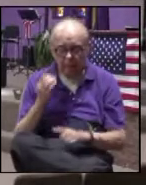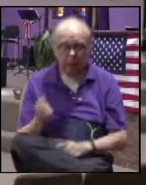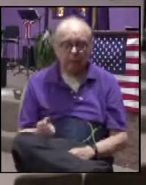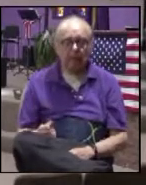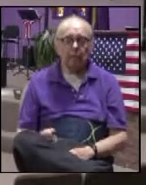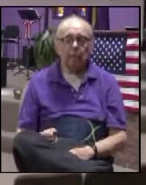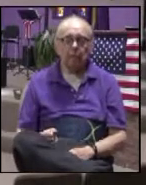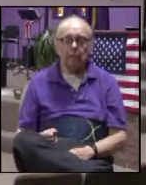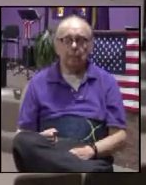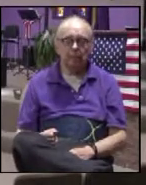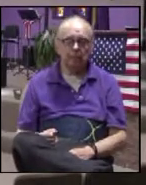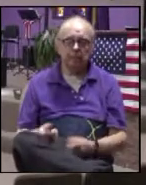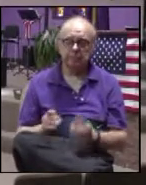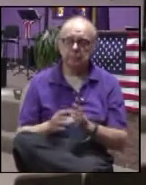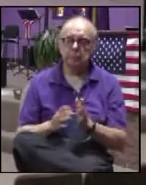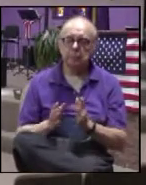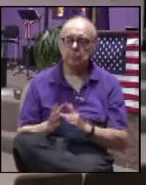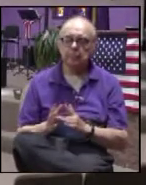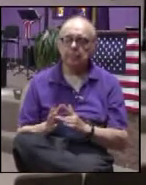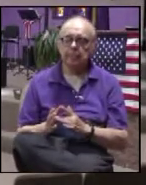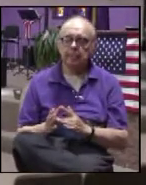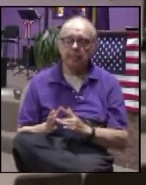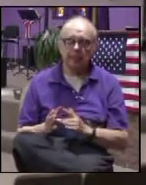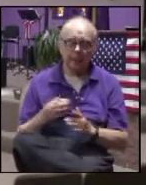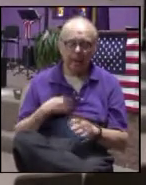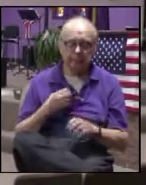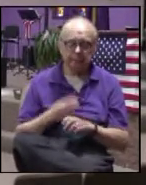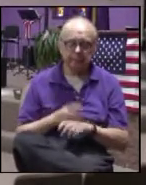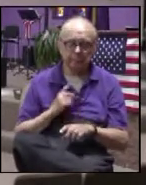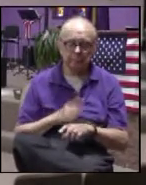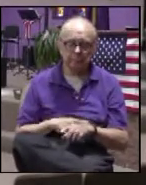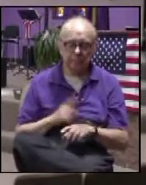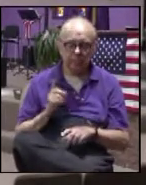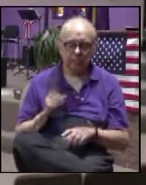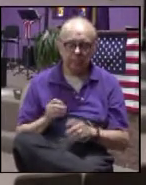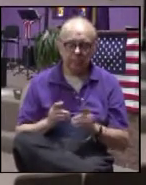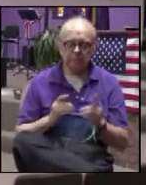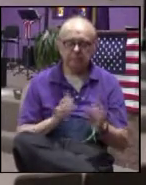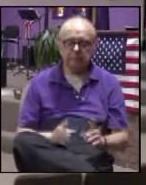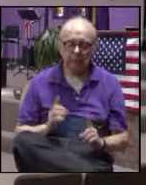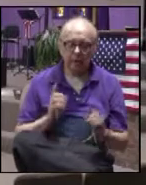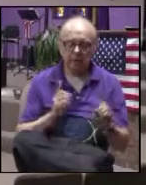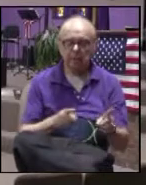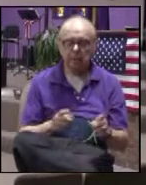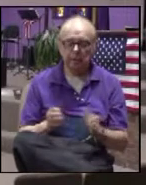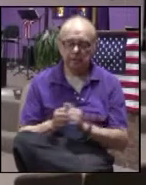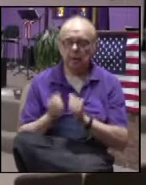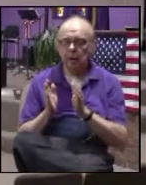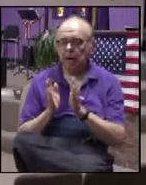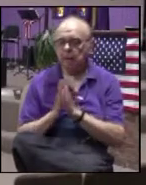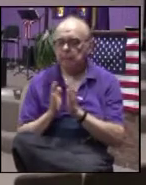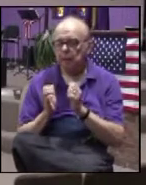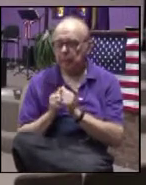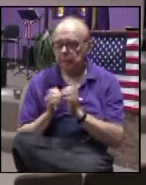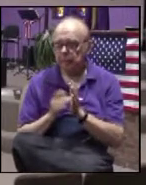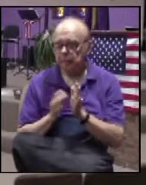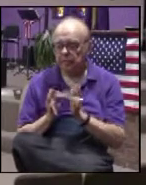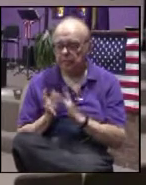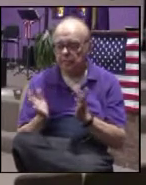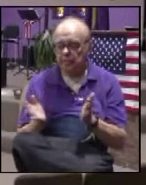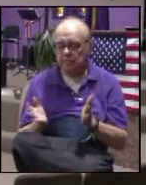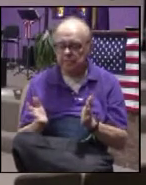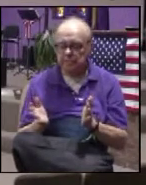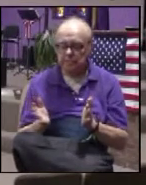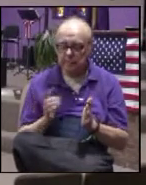why? When Jesus had hard times, he needed his disciples to go with him and pray with him. It